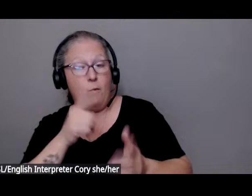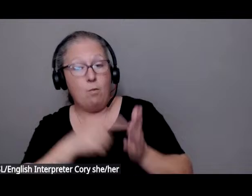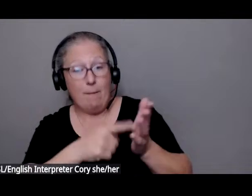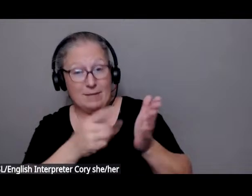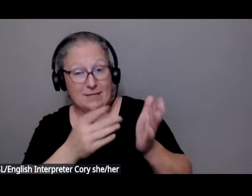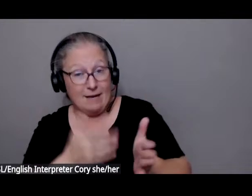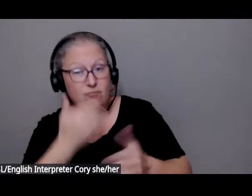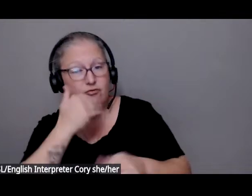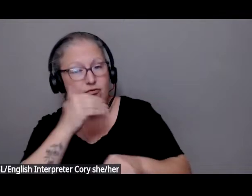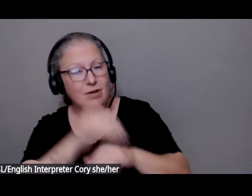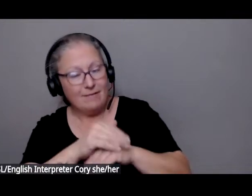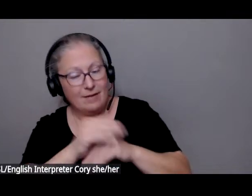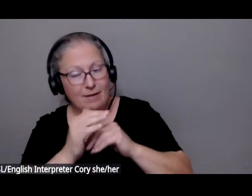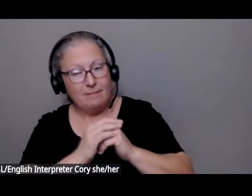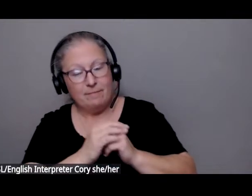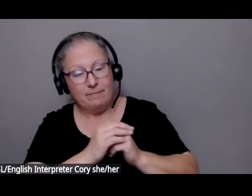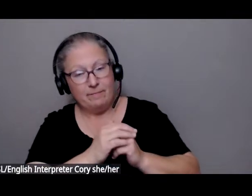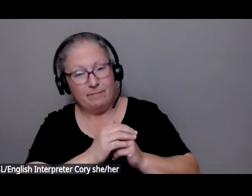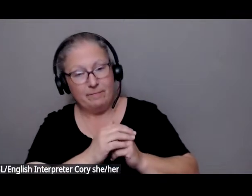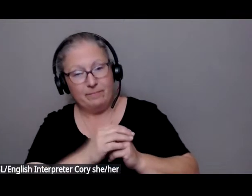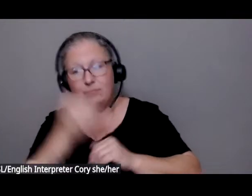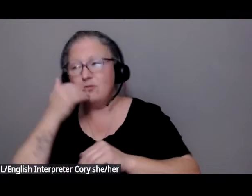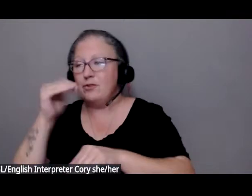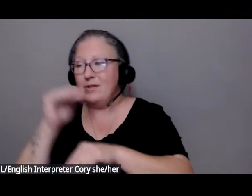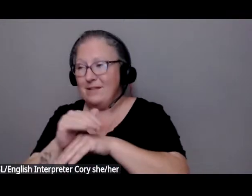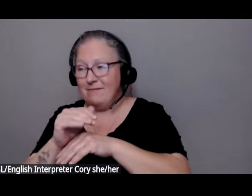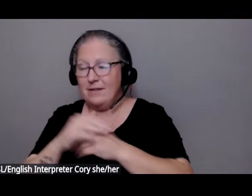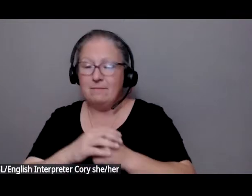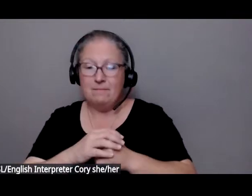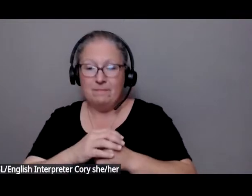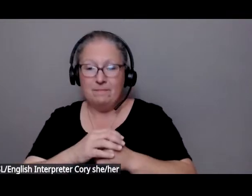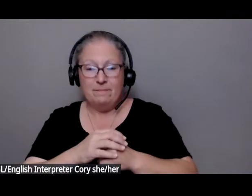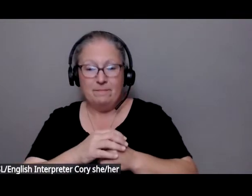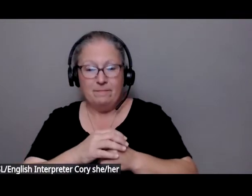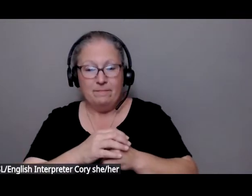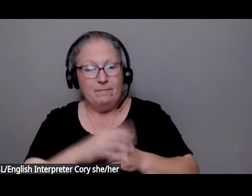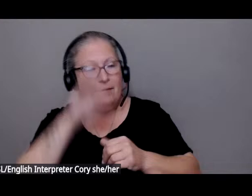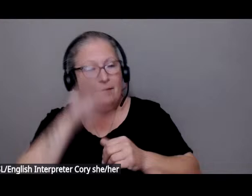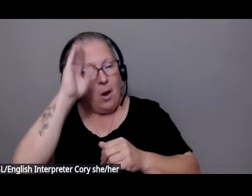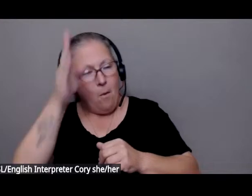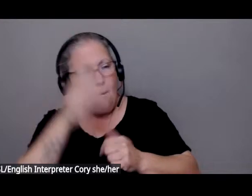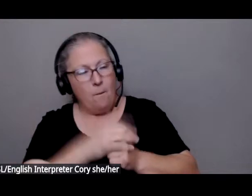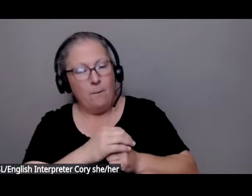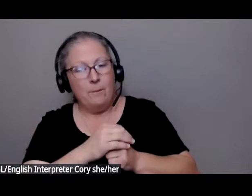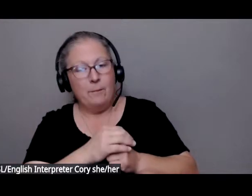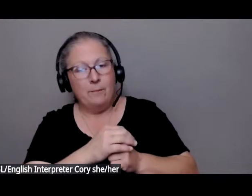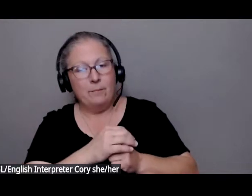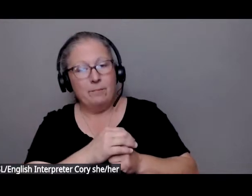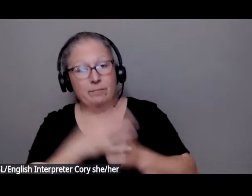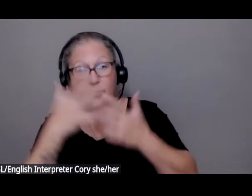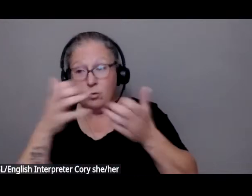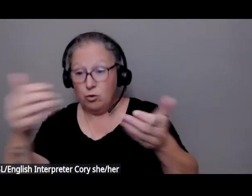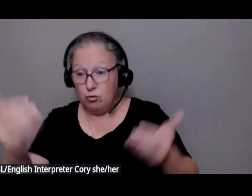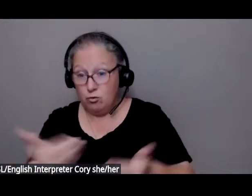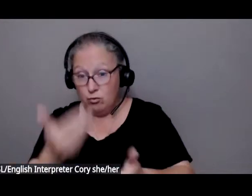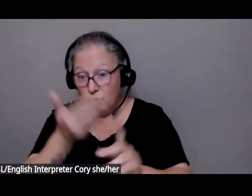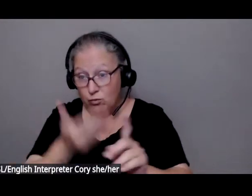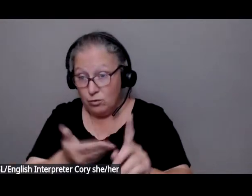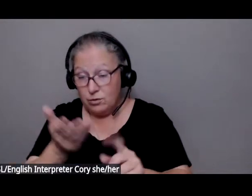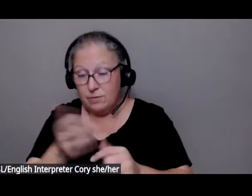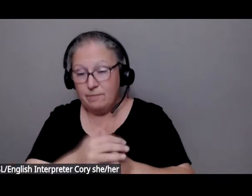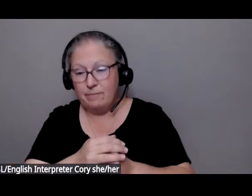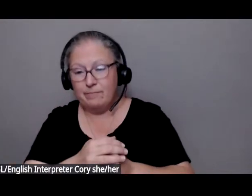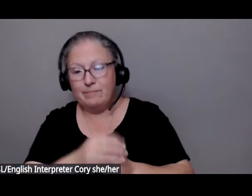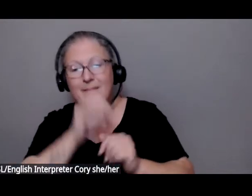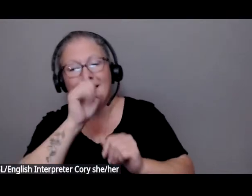evening. Good evening. Hello there. So you want to introduce yourselves?